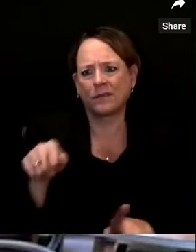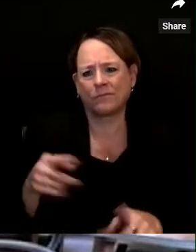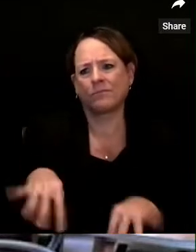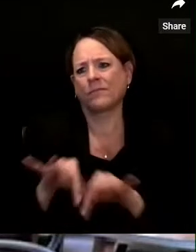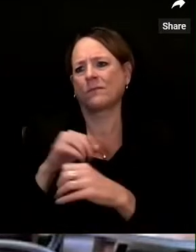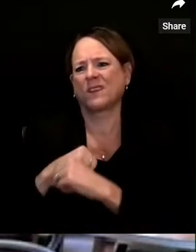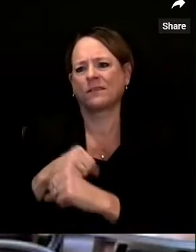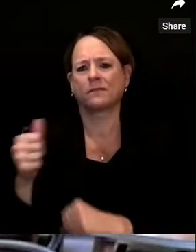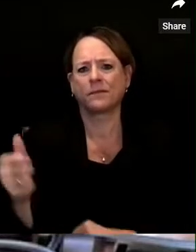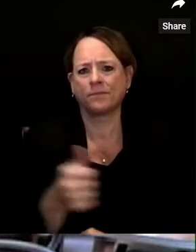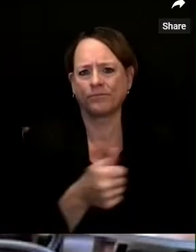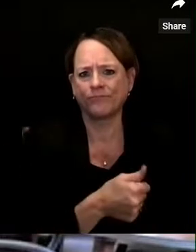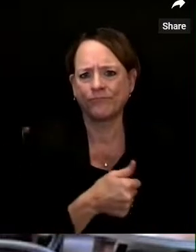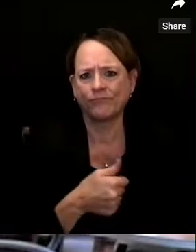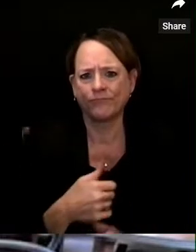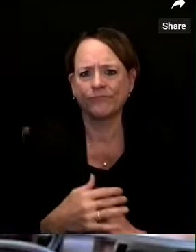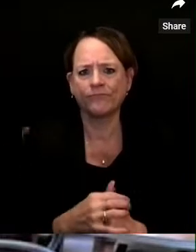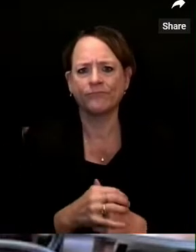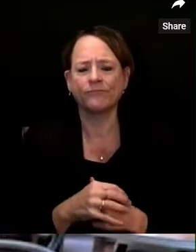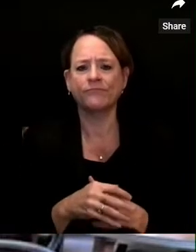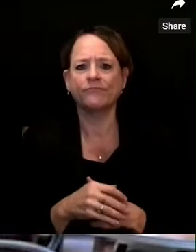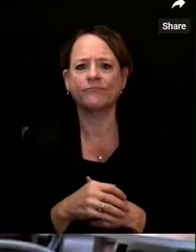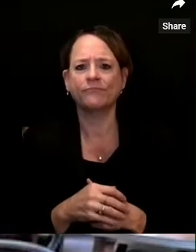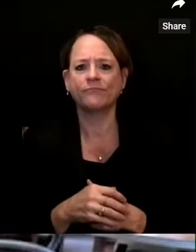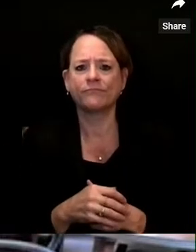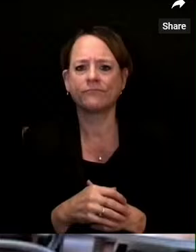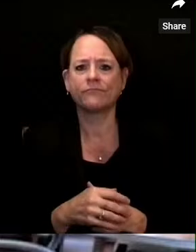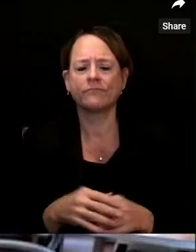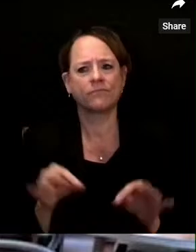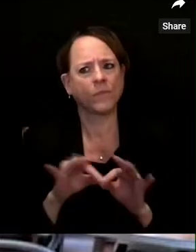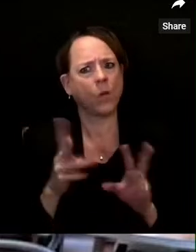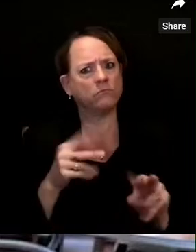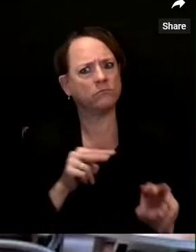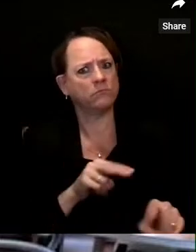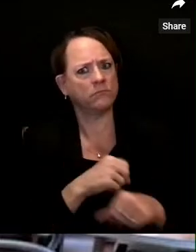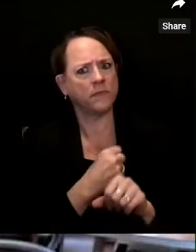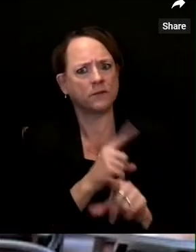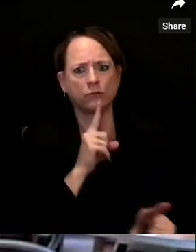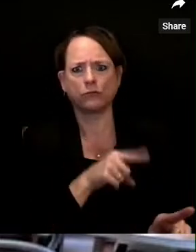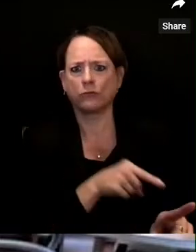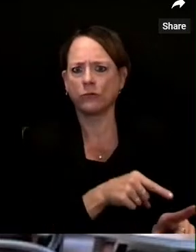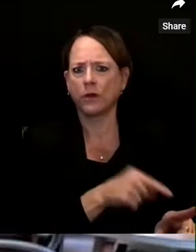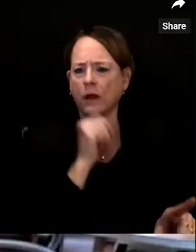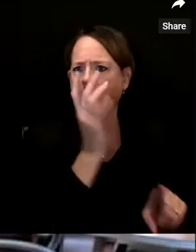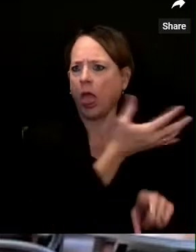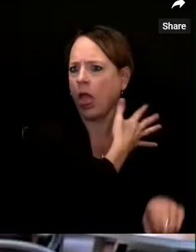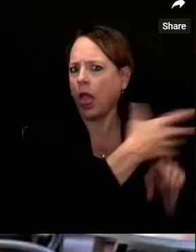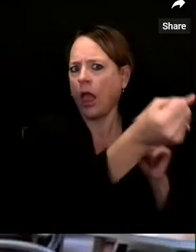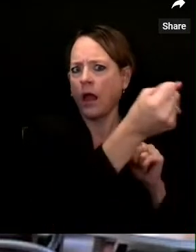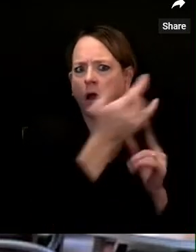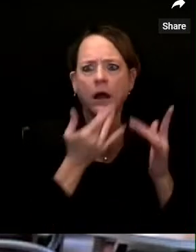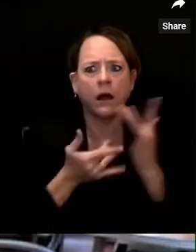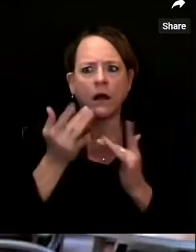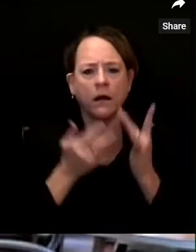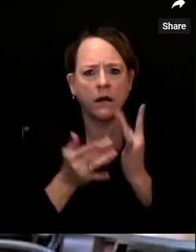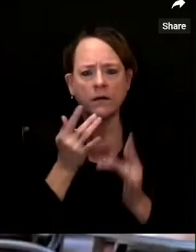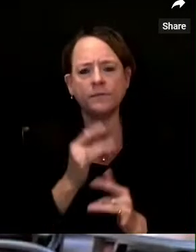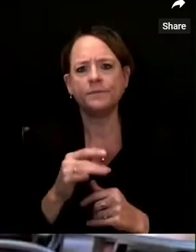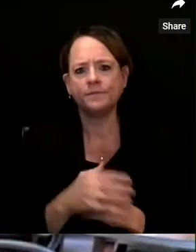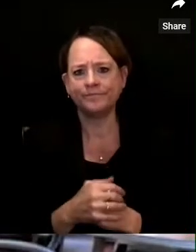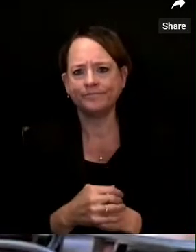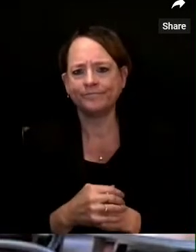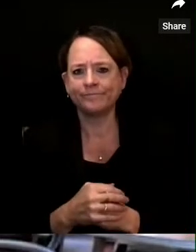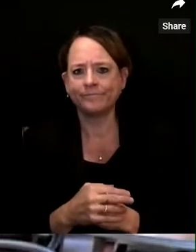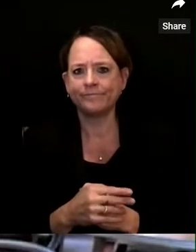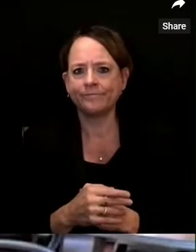that. We don't want to become complacent. What we learned through that process is that because of our sort